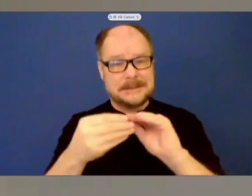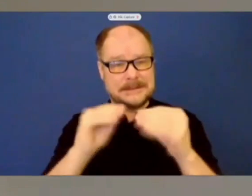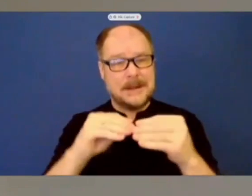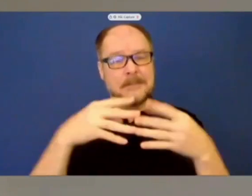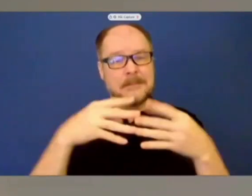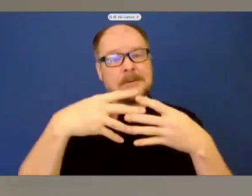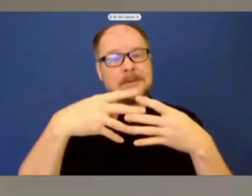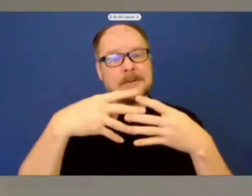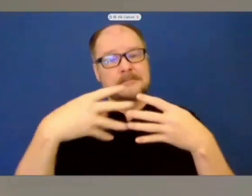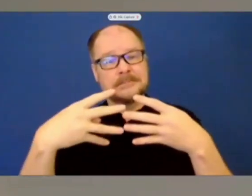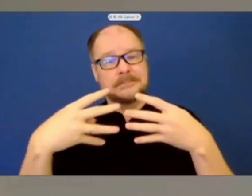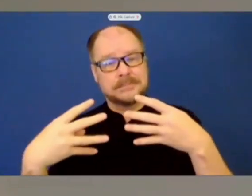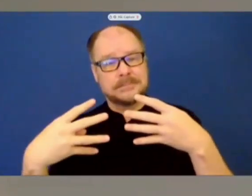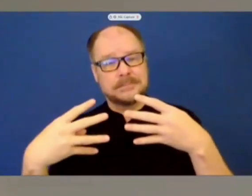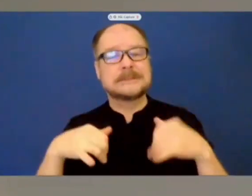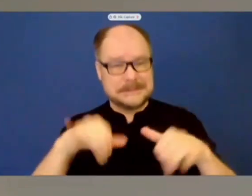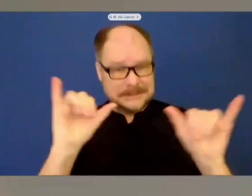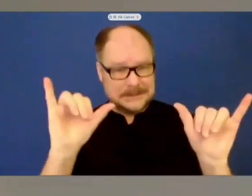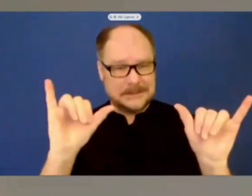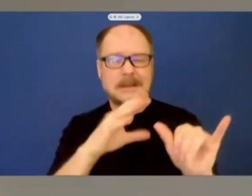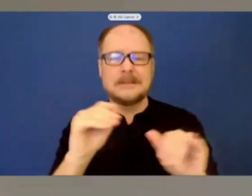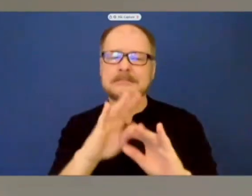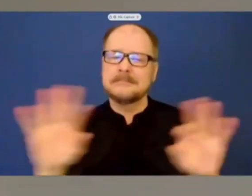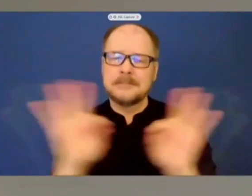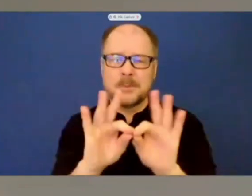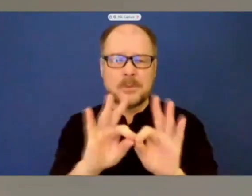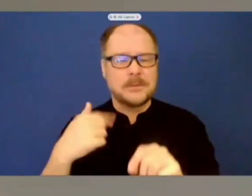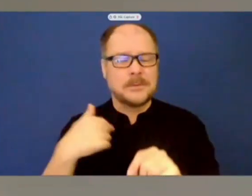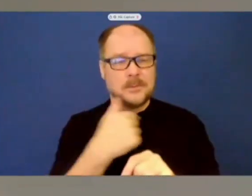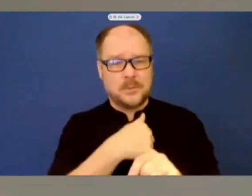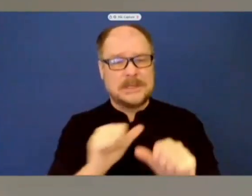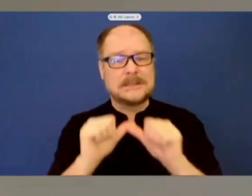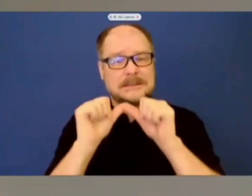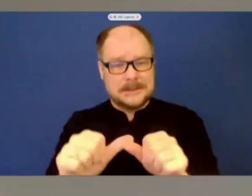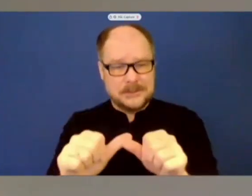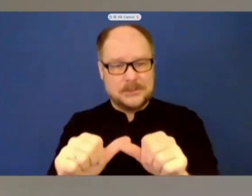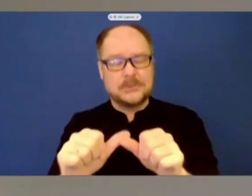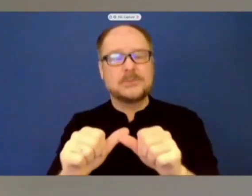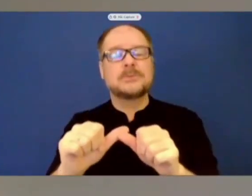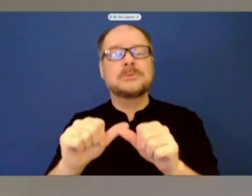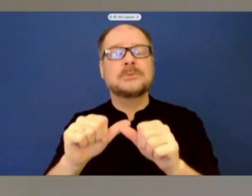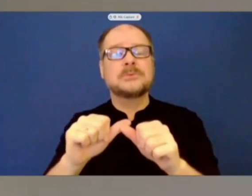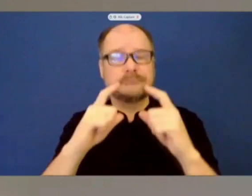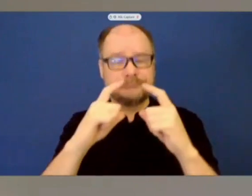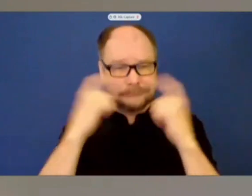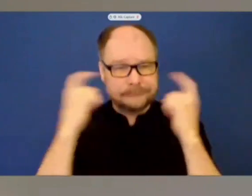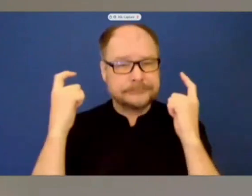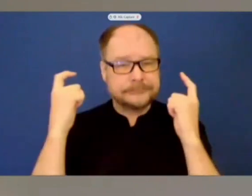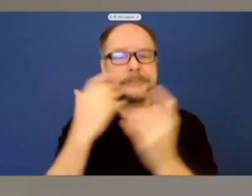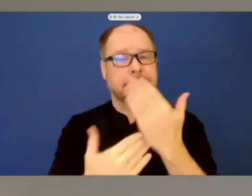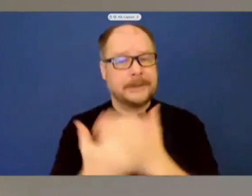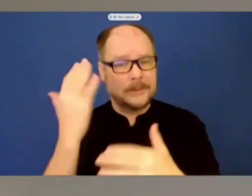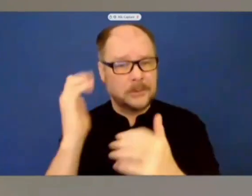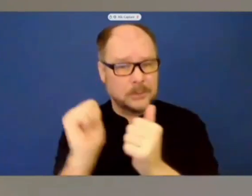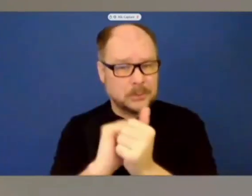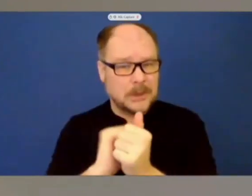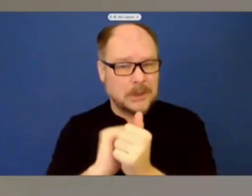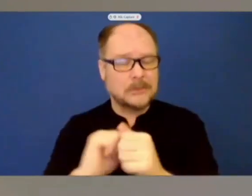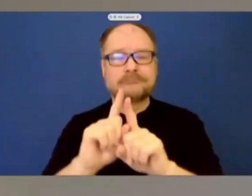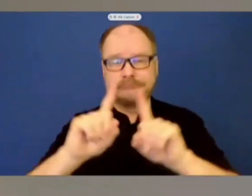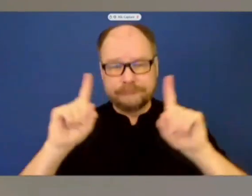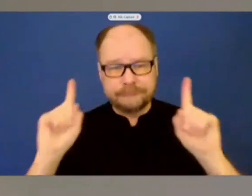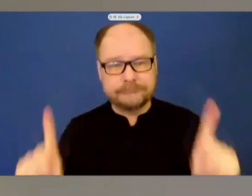our metrics. And it's critical for us to continue to implement the actions to prevent further spread and to reduce those numbers